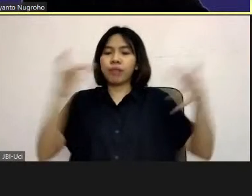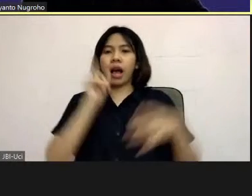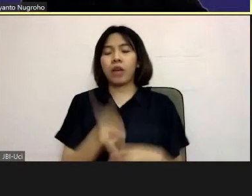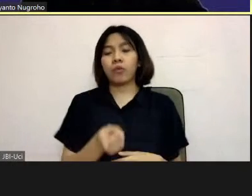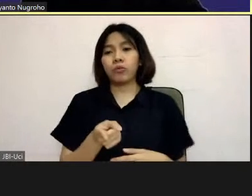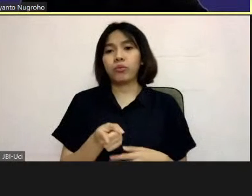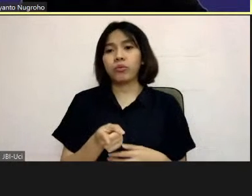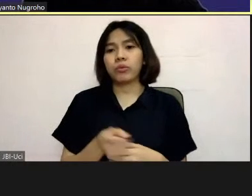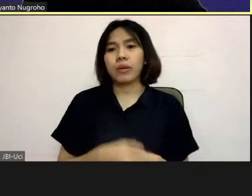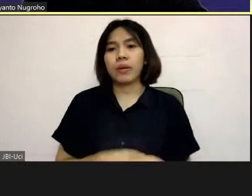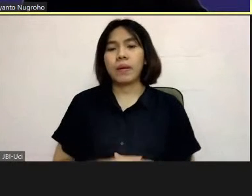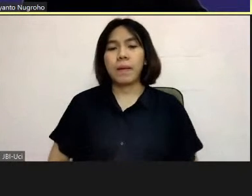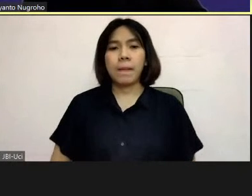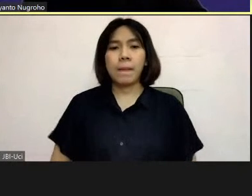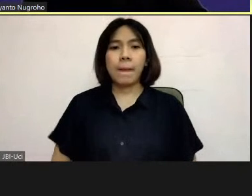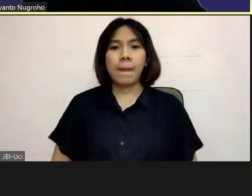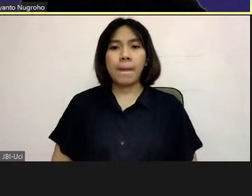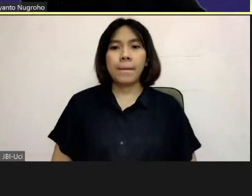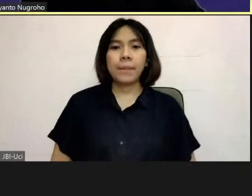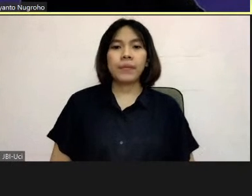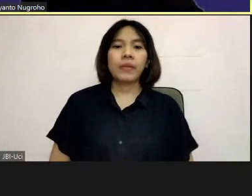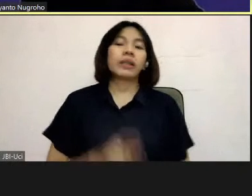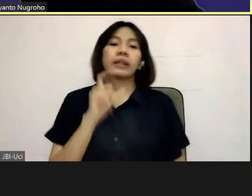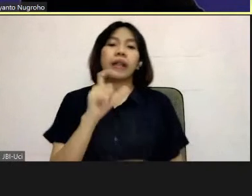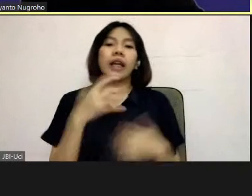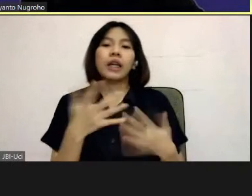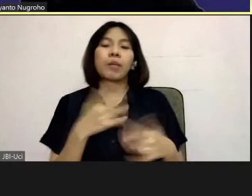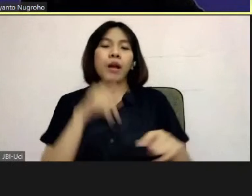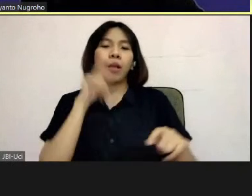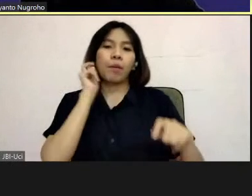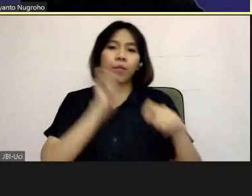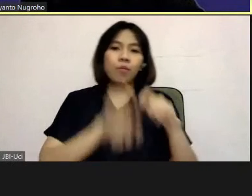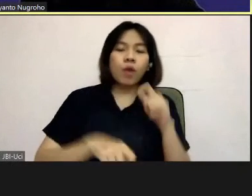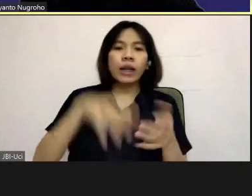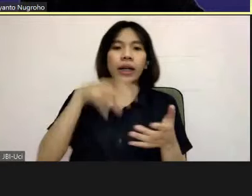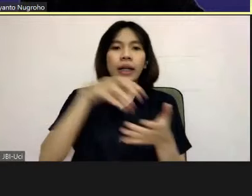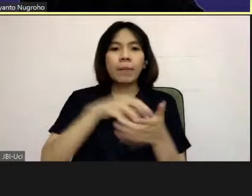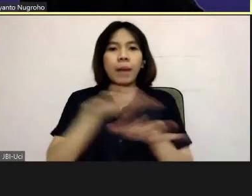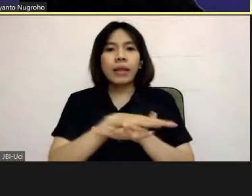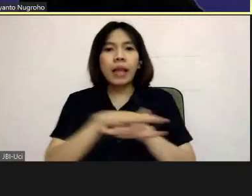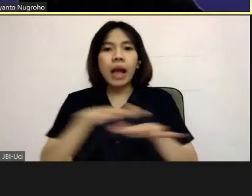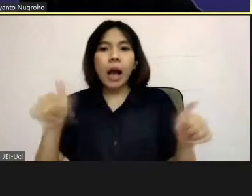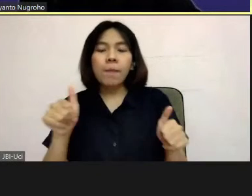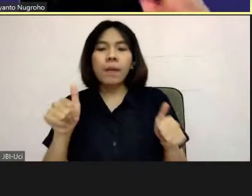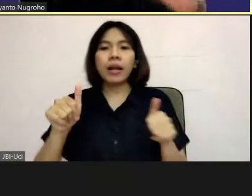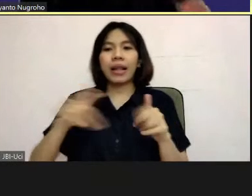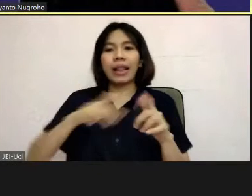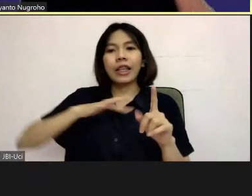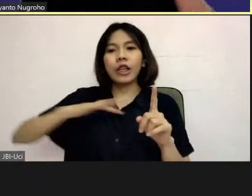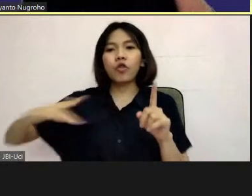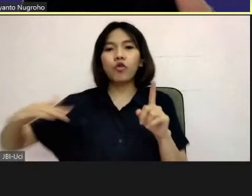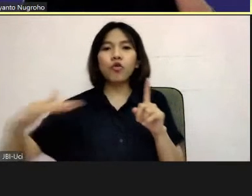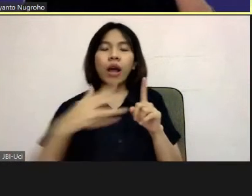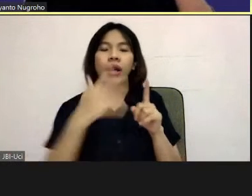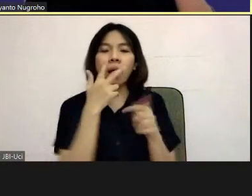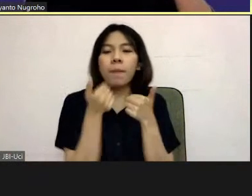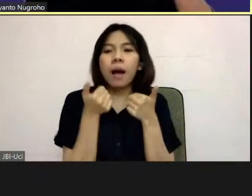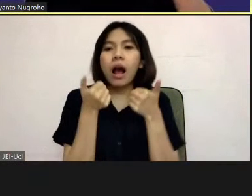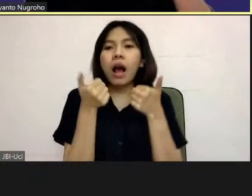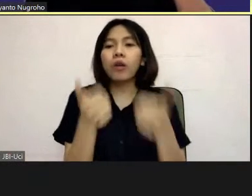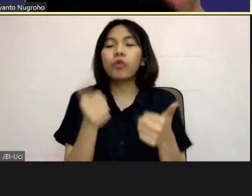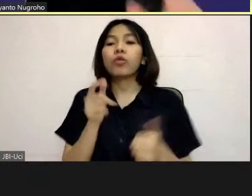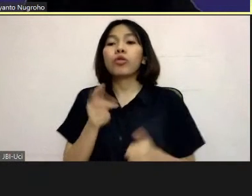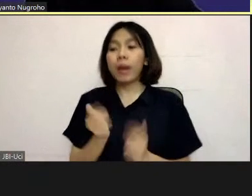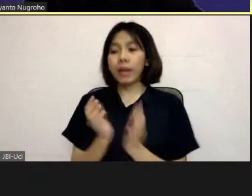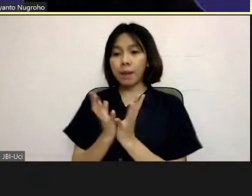civic space by creating and maintaining a safe and enabling environment for civil society actors. And